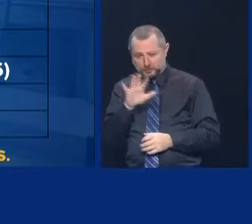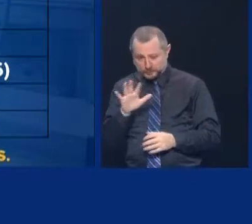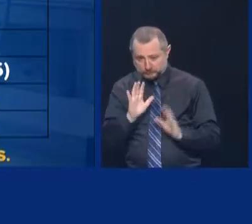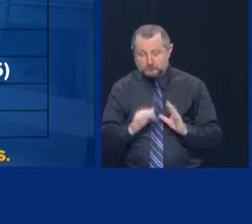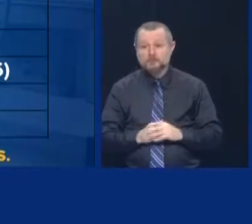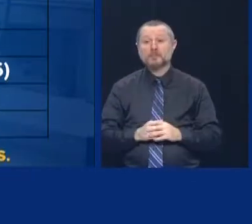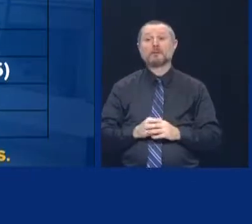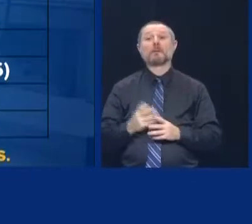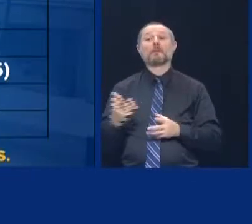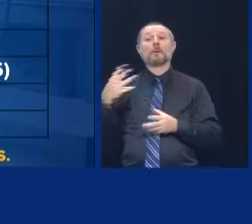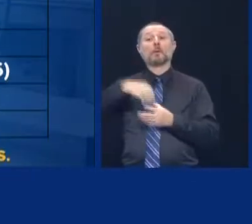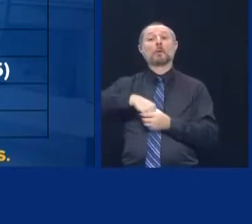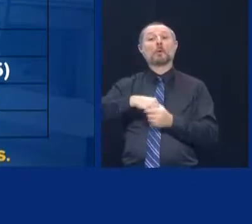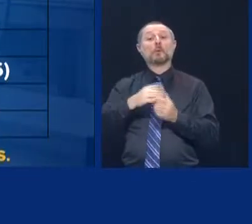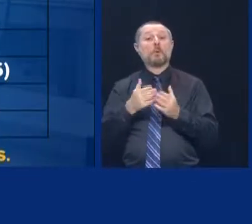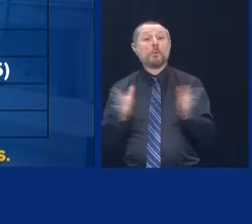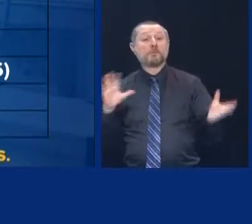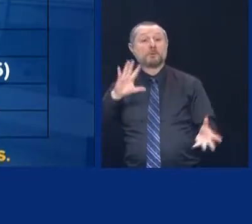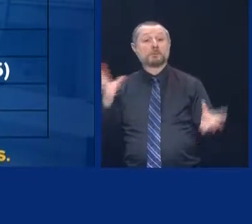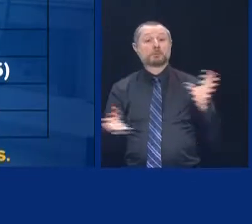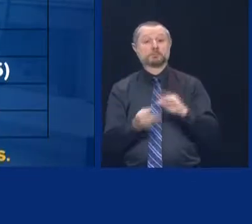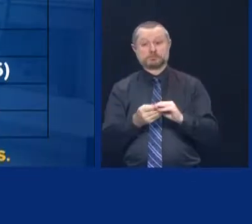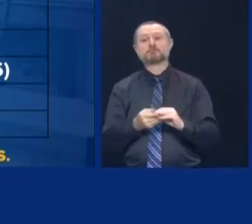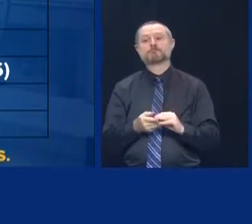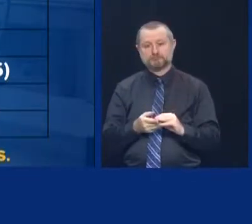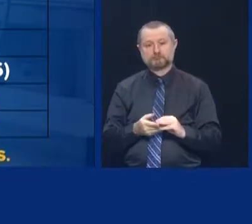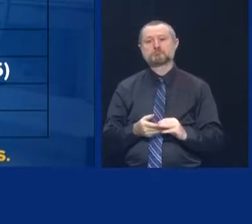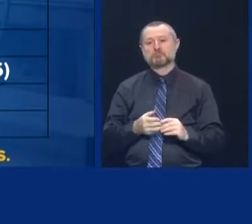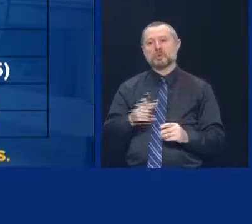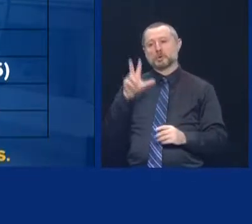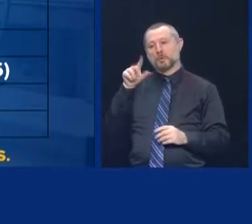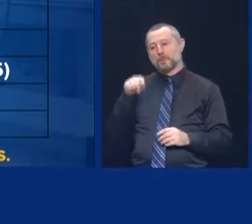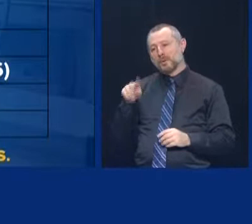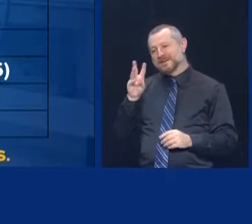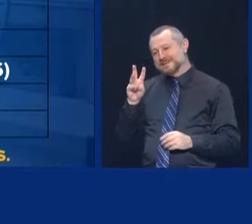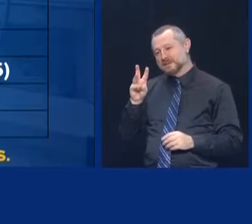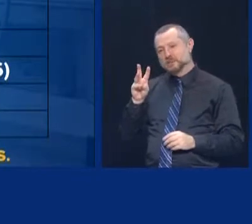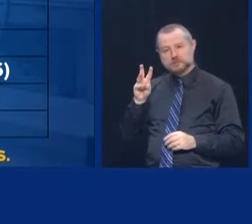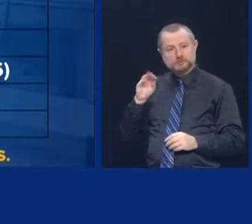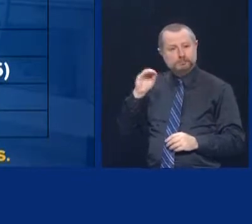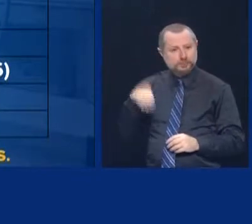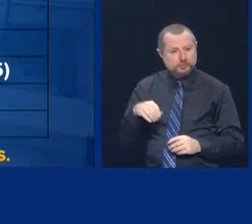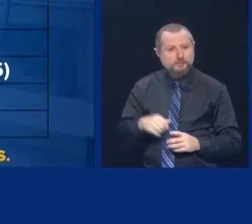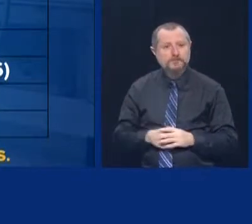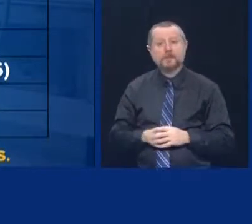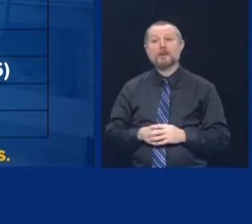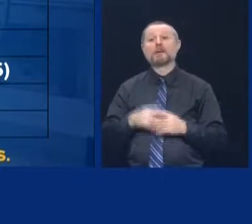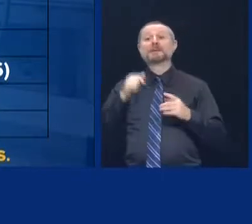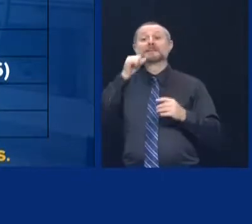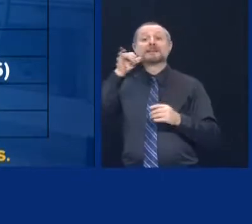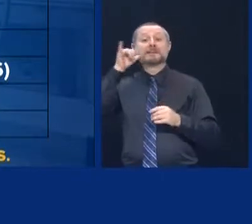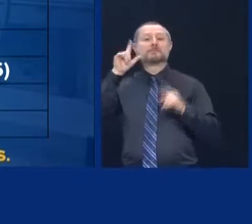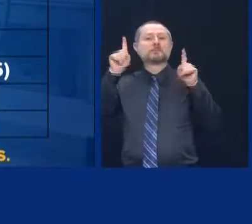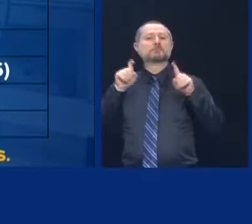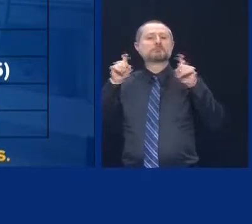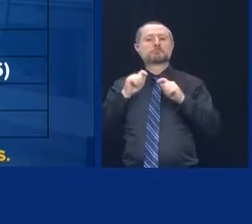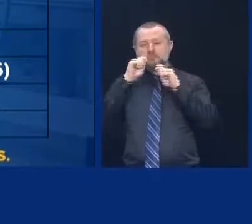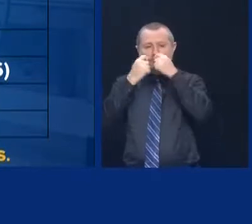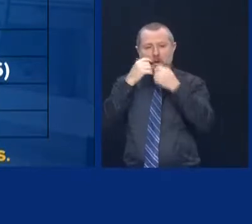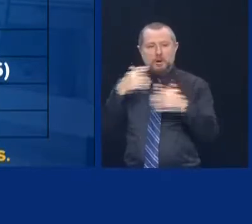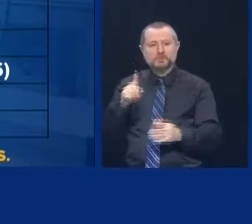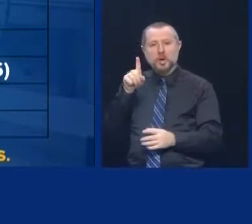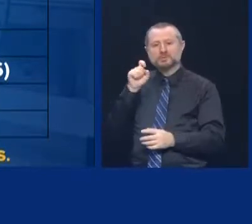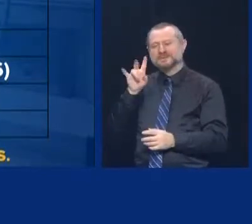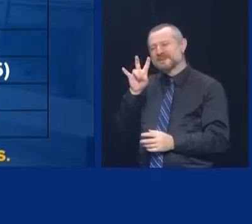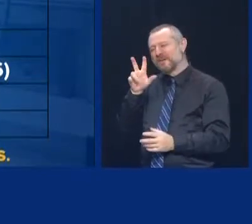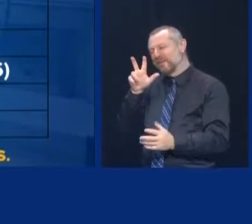Overall, positivity with those zones, 3.6. We did 173,000 tests. What